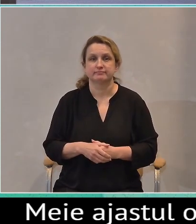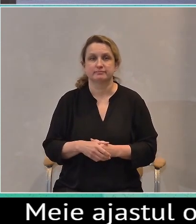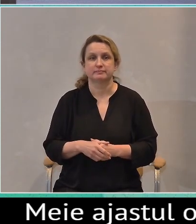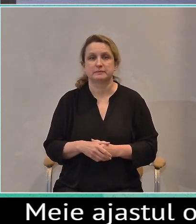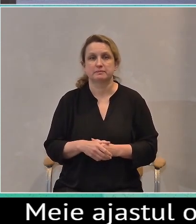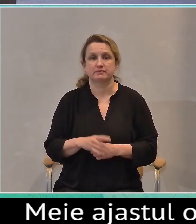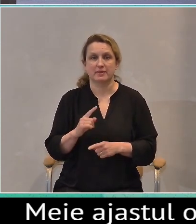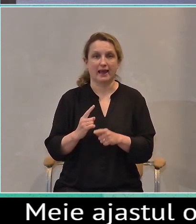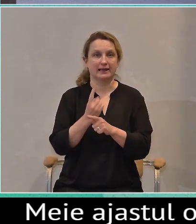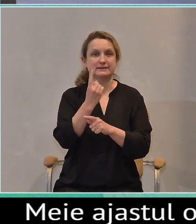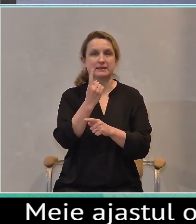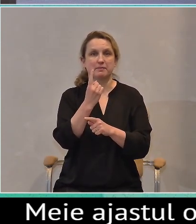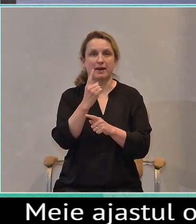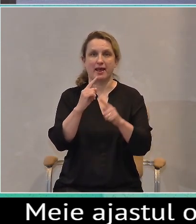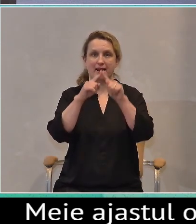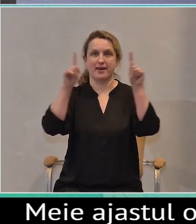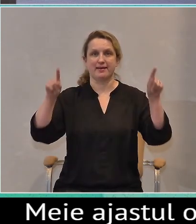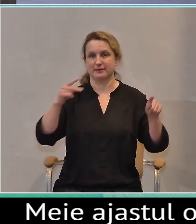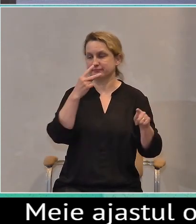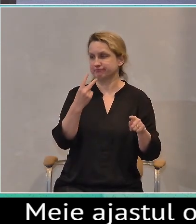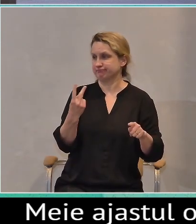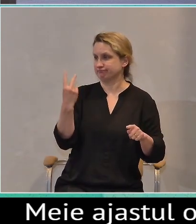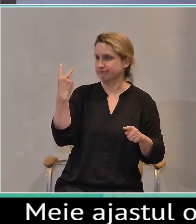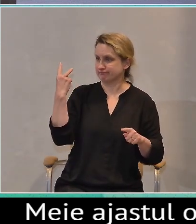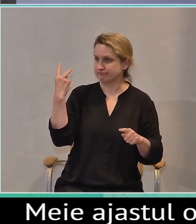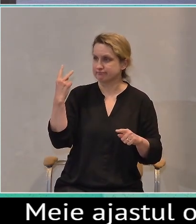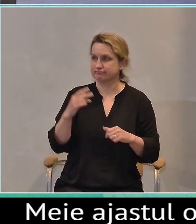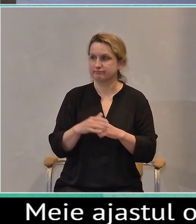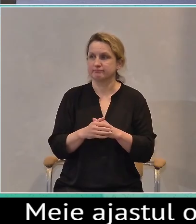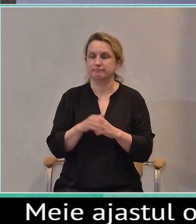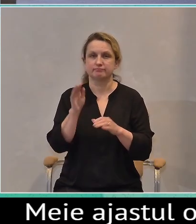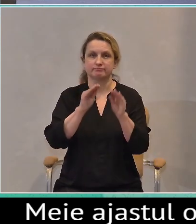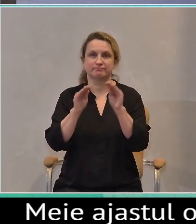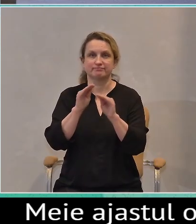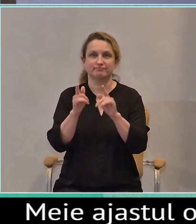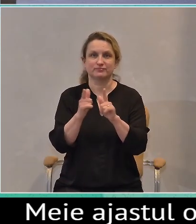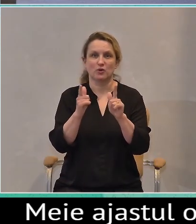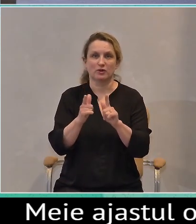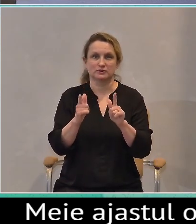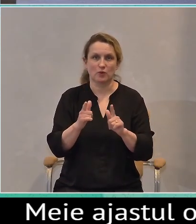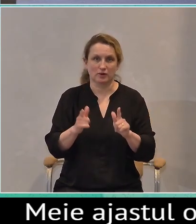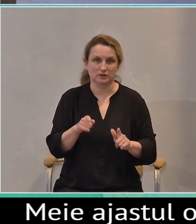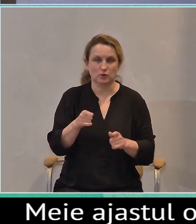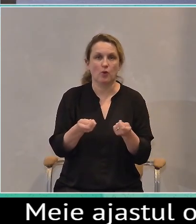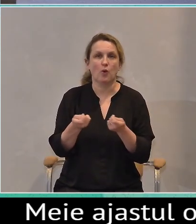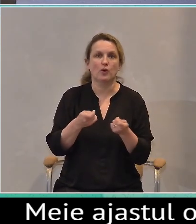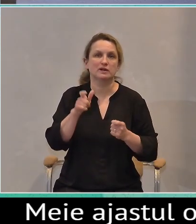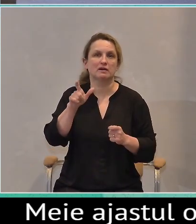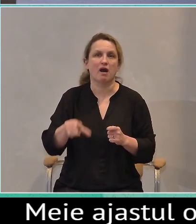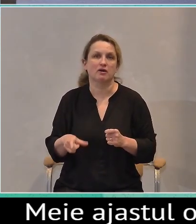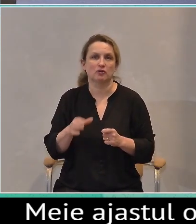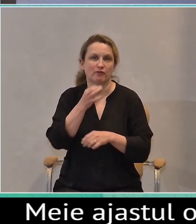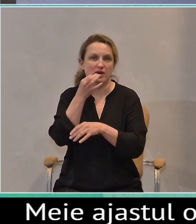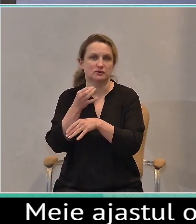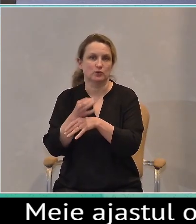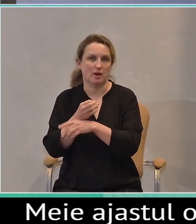by creating a website. This is its front page. Its maintenance